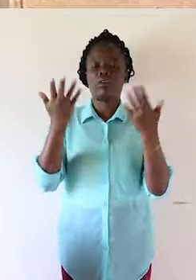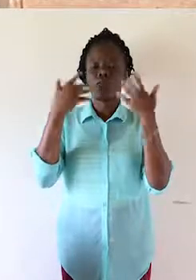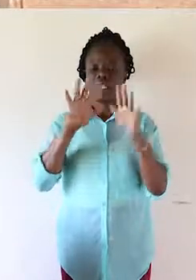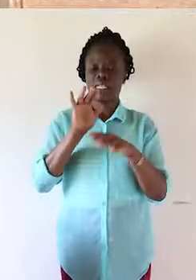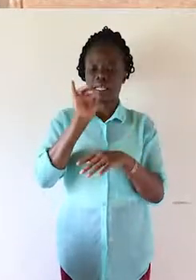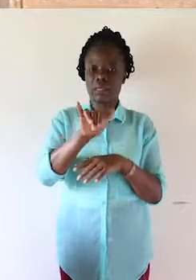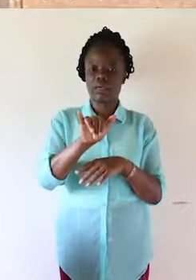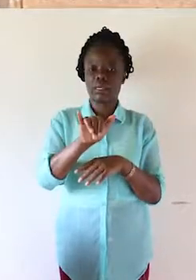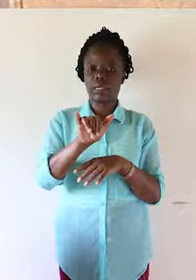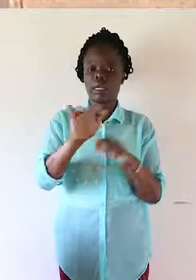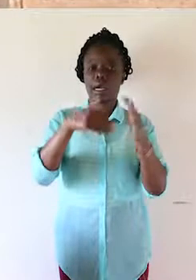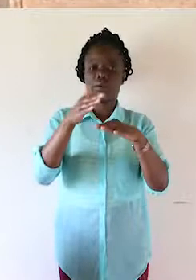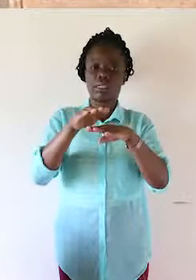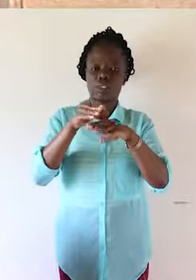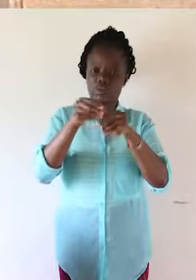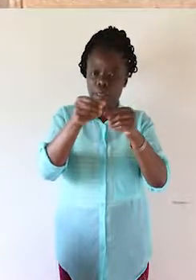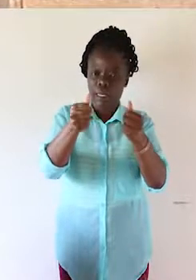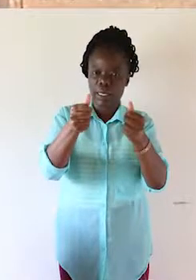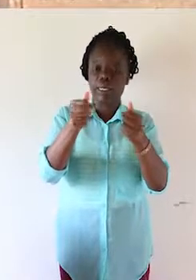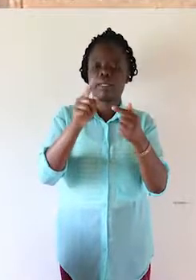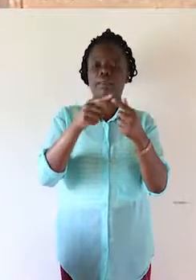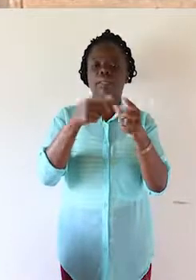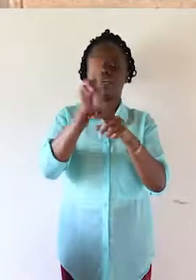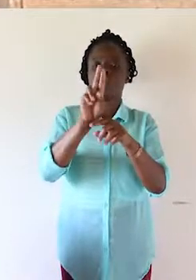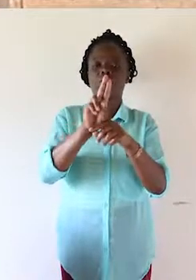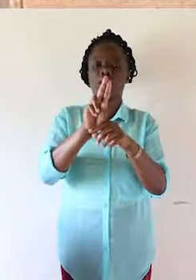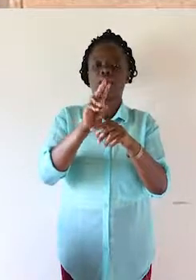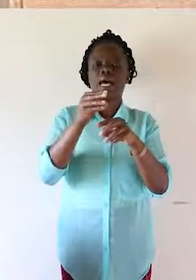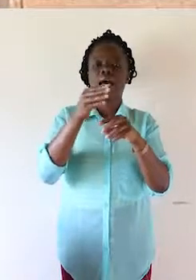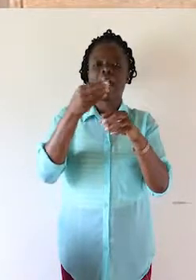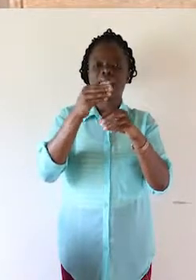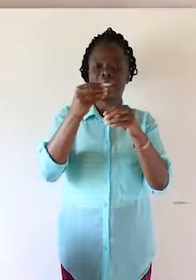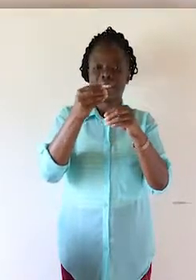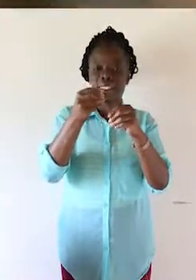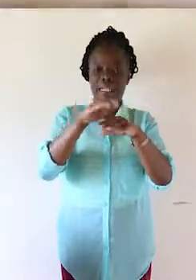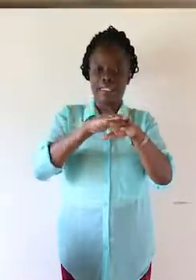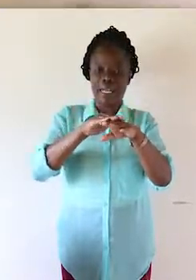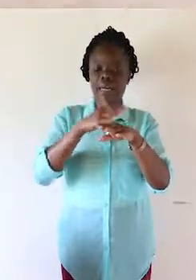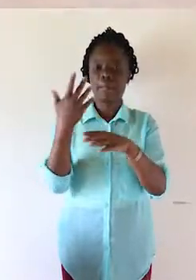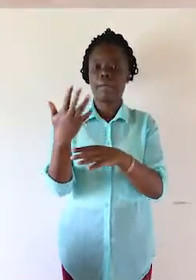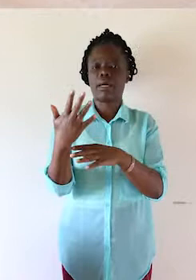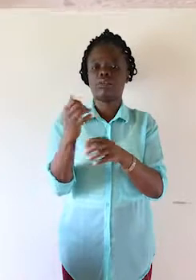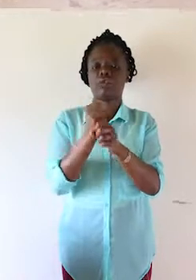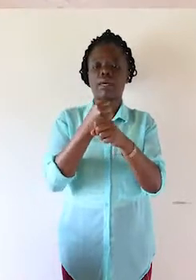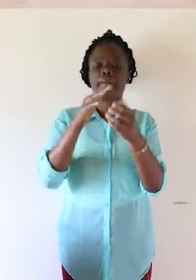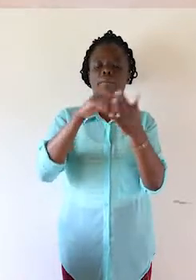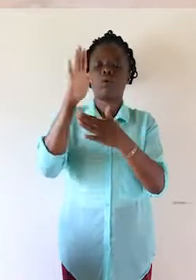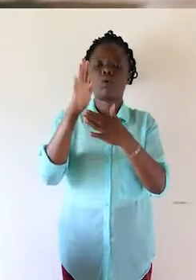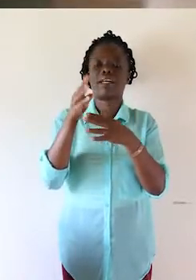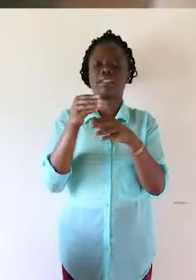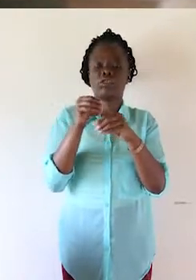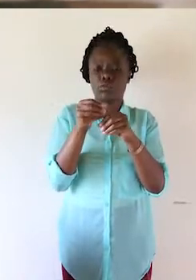Now, after finishing that one smoothening, then you use a sandpaper to make it more